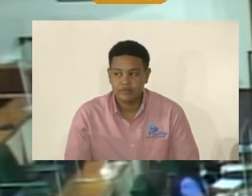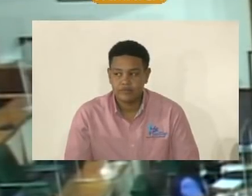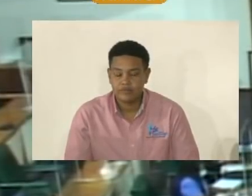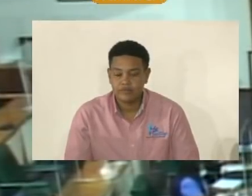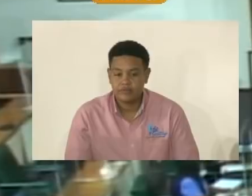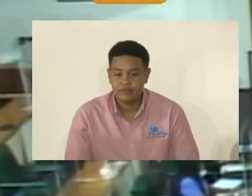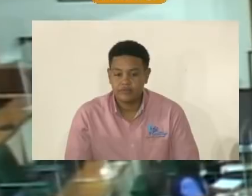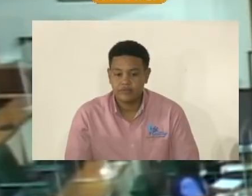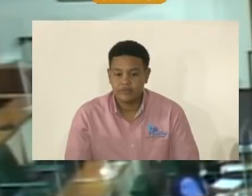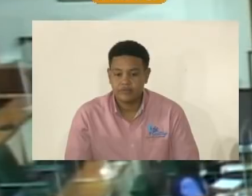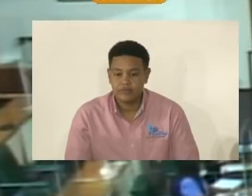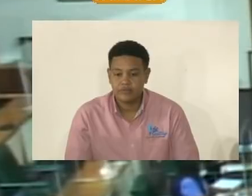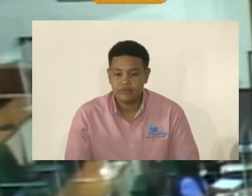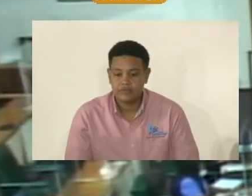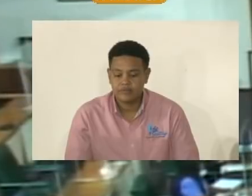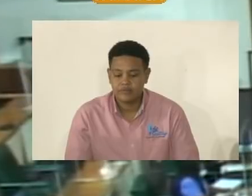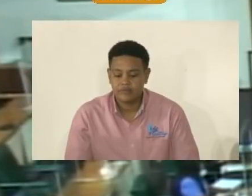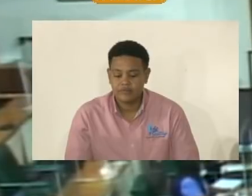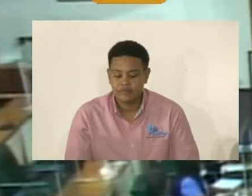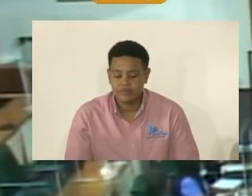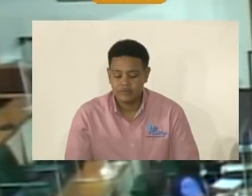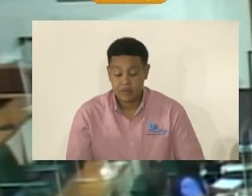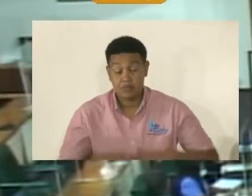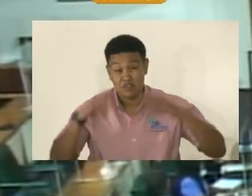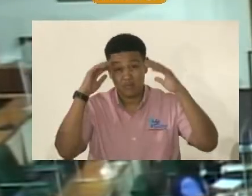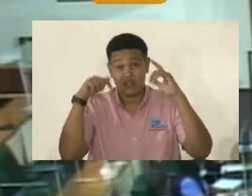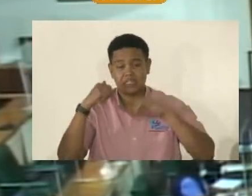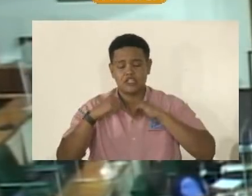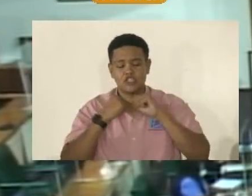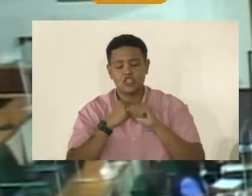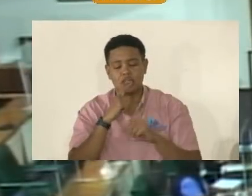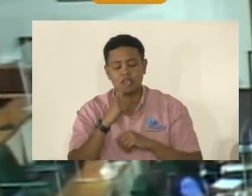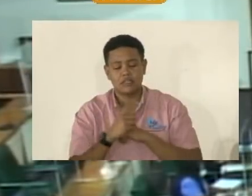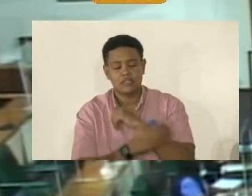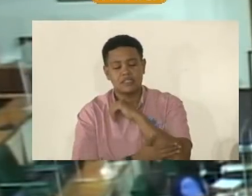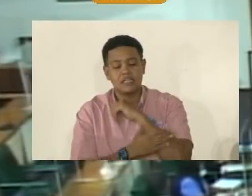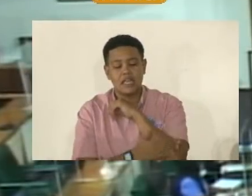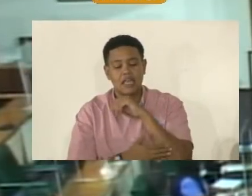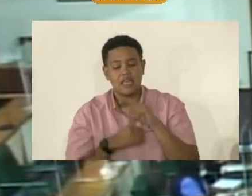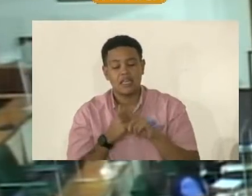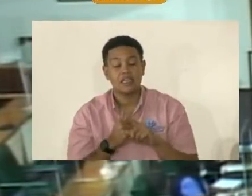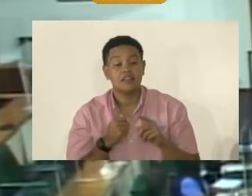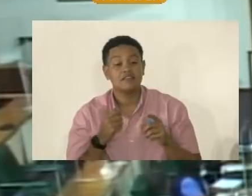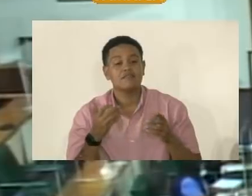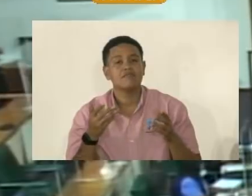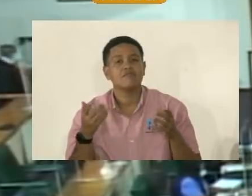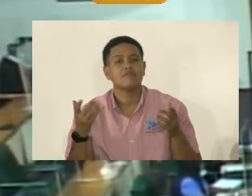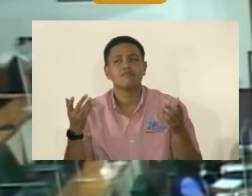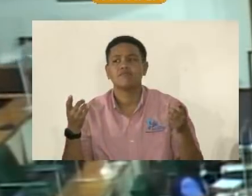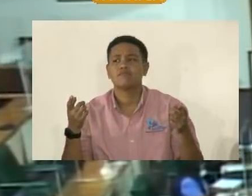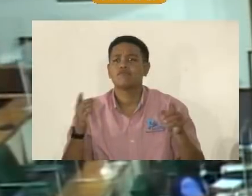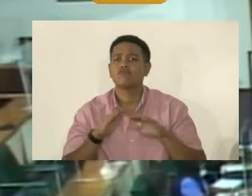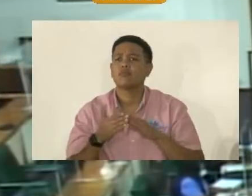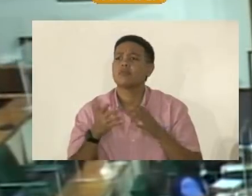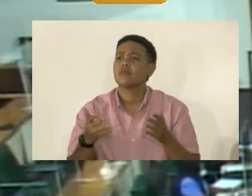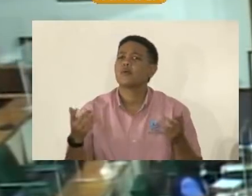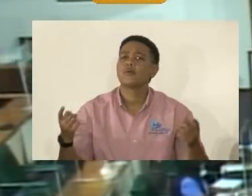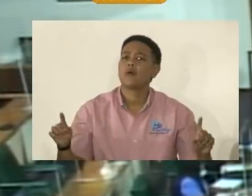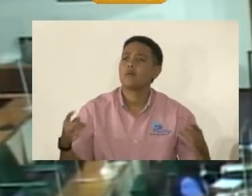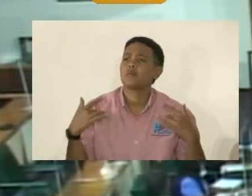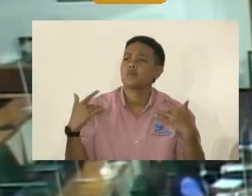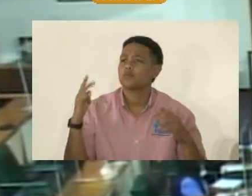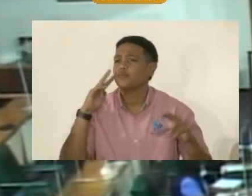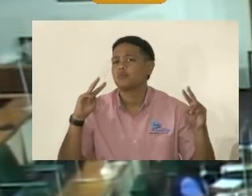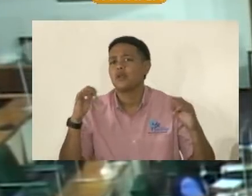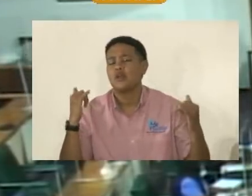Mr. President, when this year's State of the Nation debate opened with two